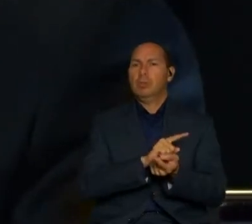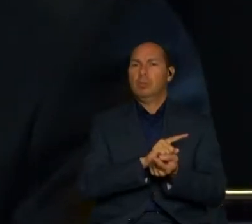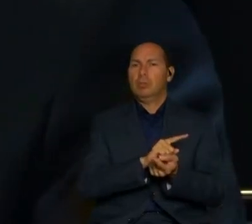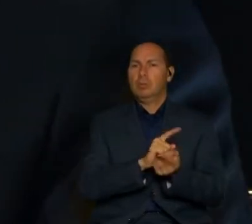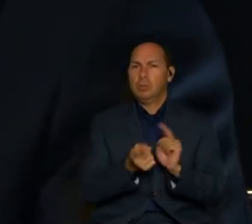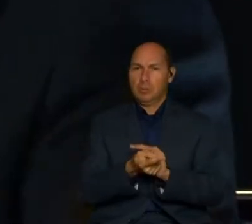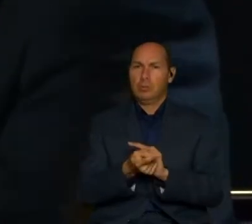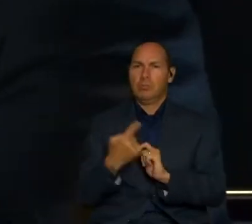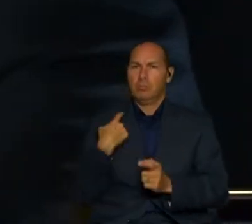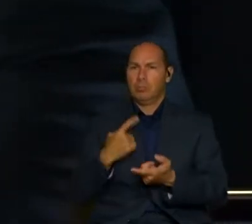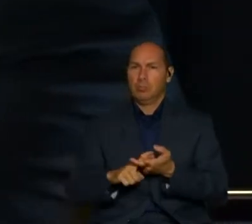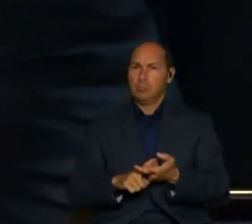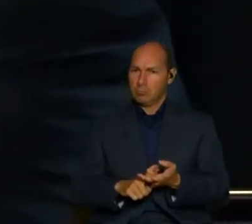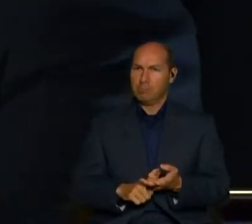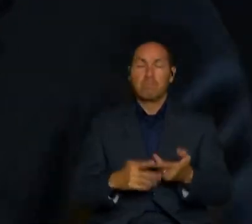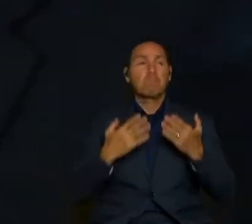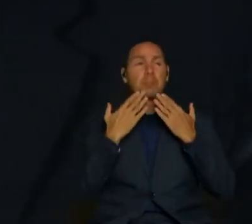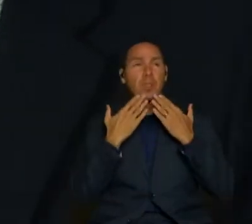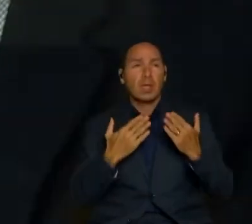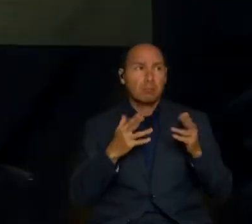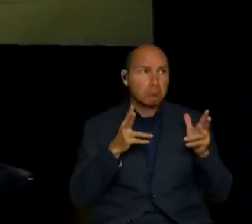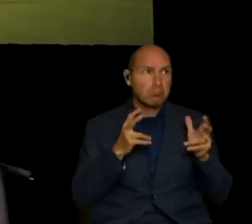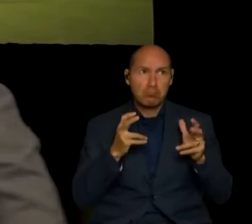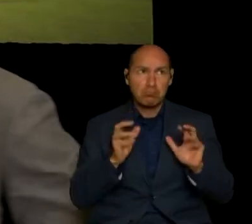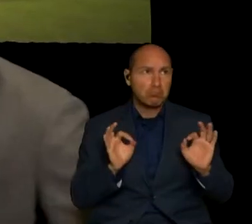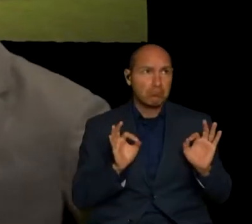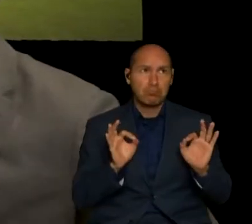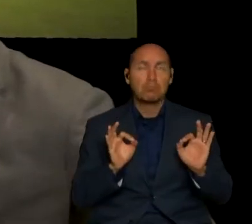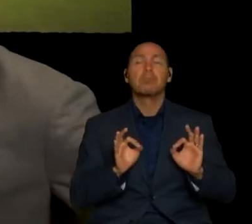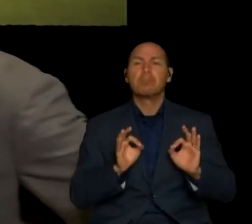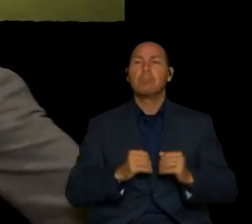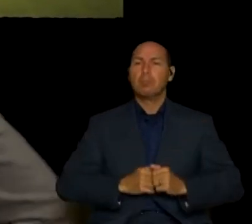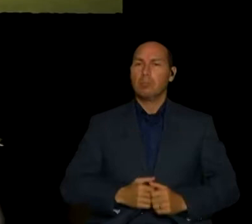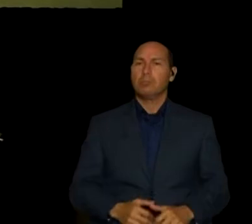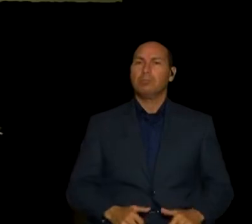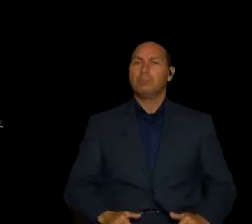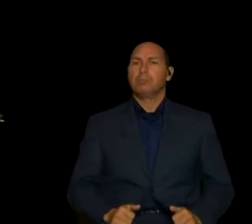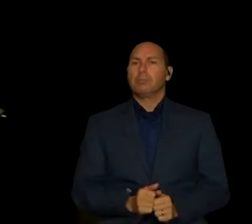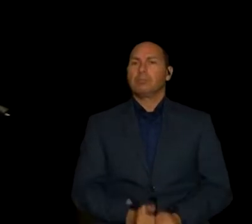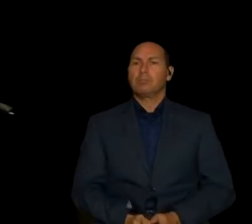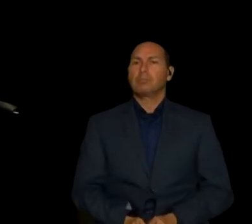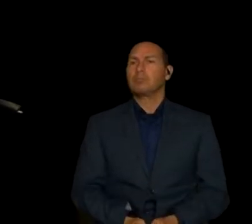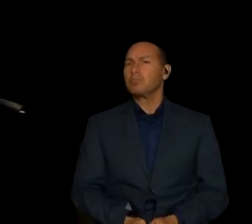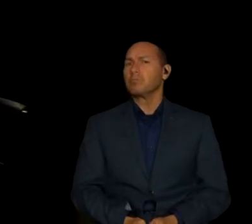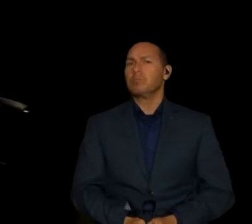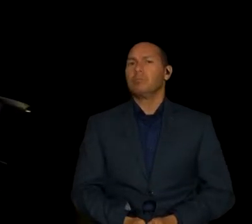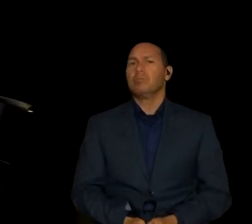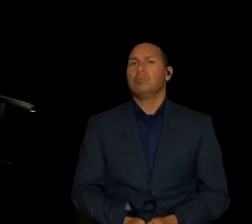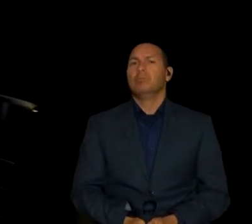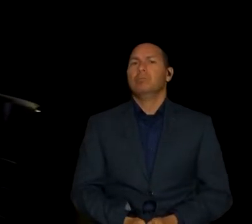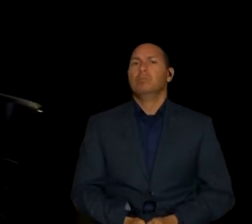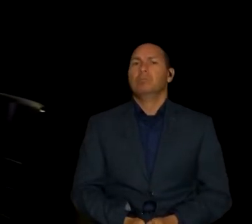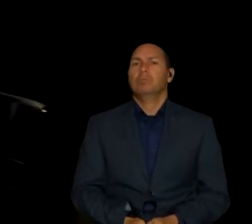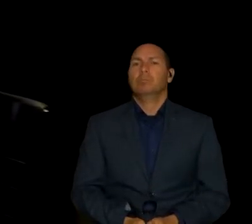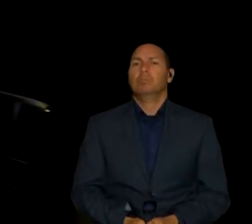Arnaldo. Gracias. ¿Me escuchan? ¿Sí? Good. Yes? Okay.